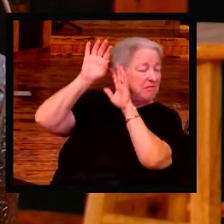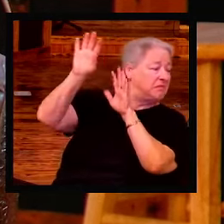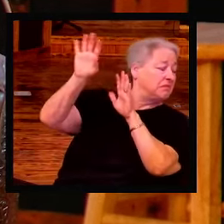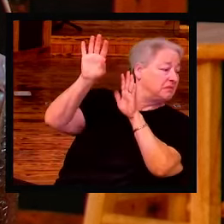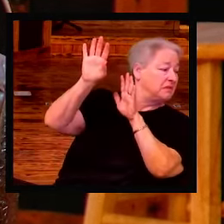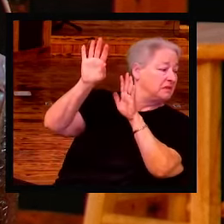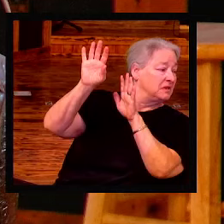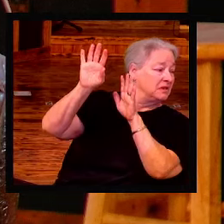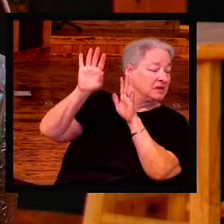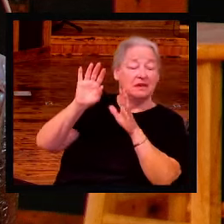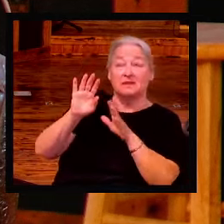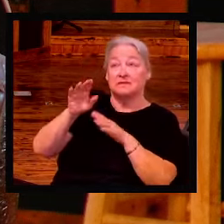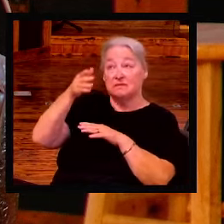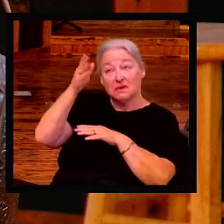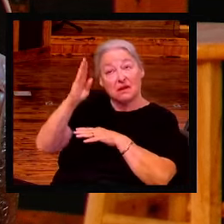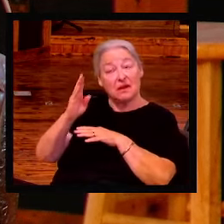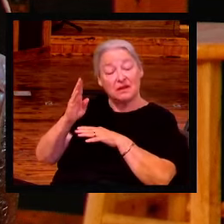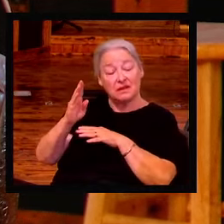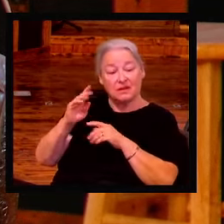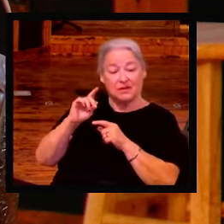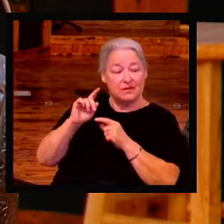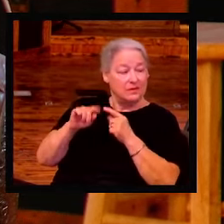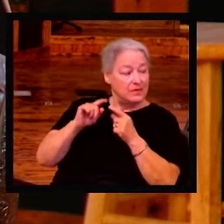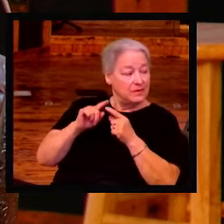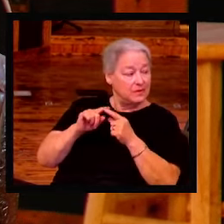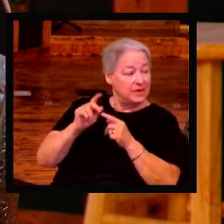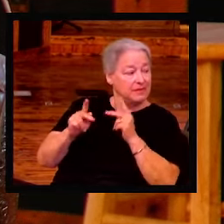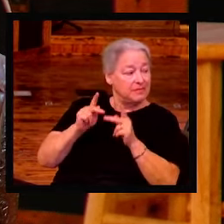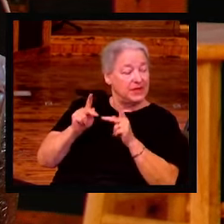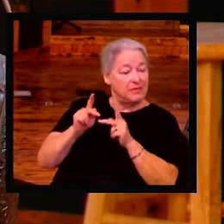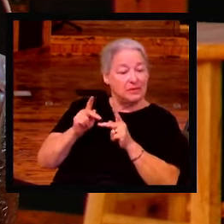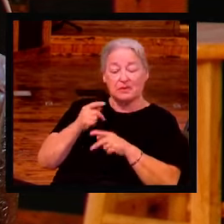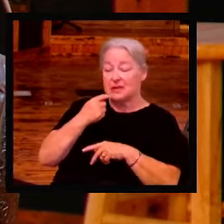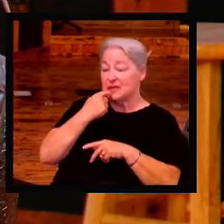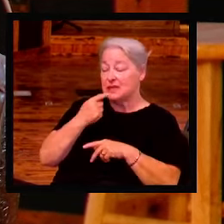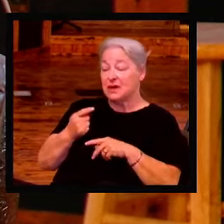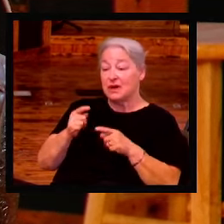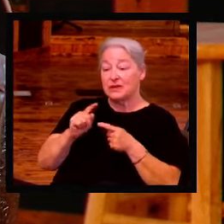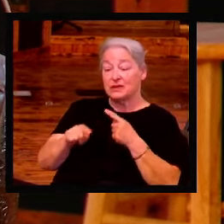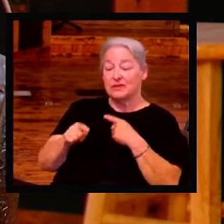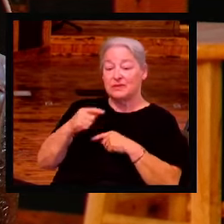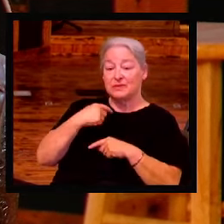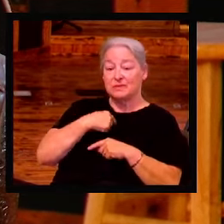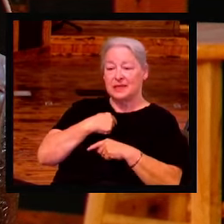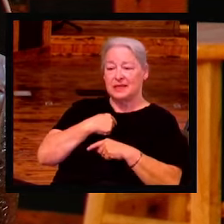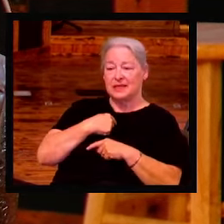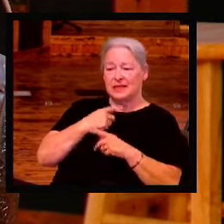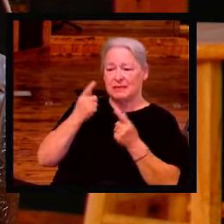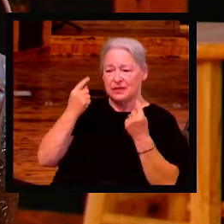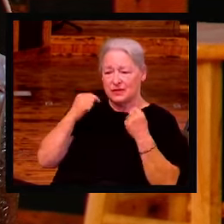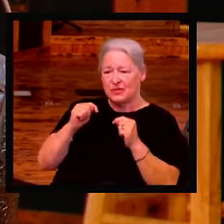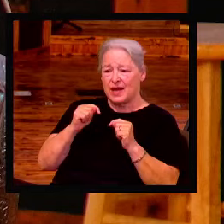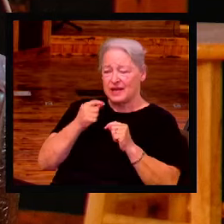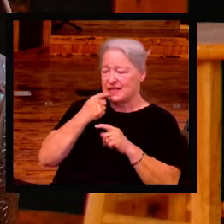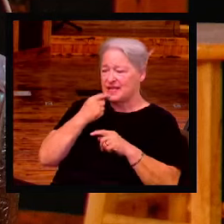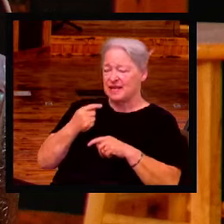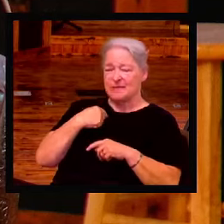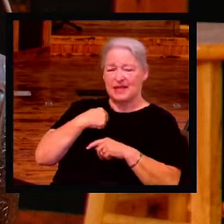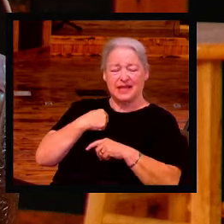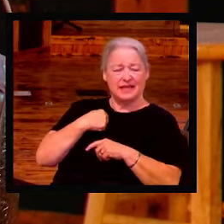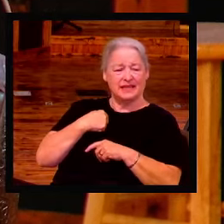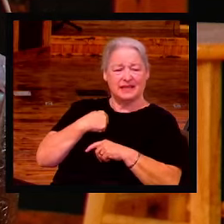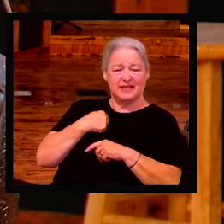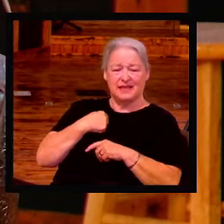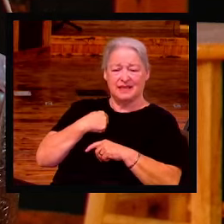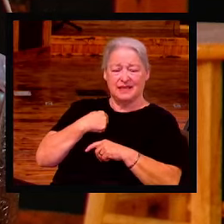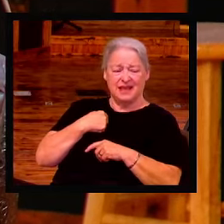would speak to me, you know, Christian people would speak to me, they would try to tell me stuff, and I'm just like, when you